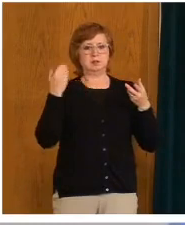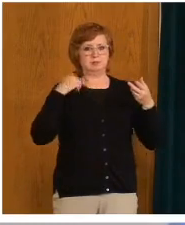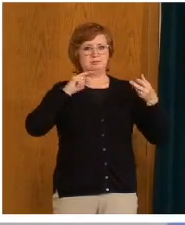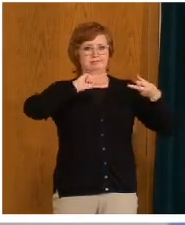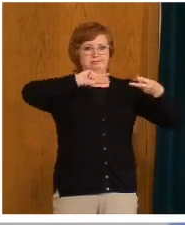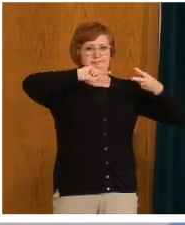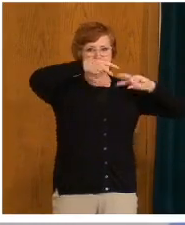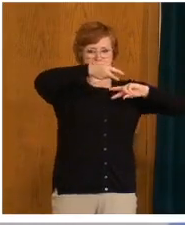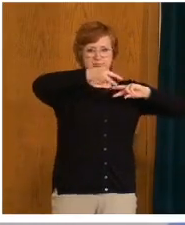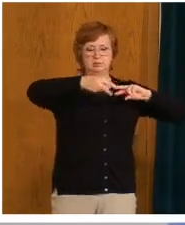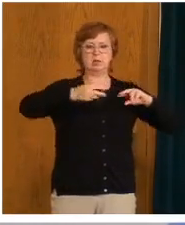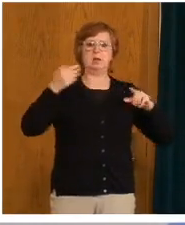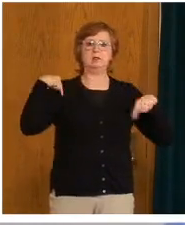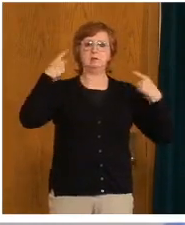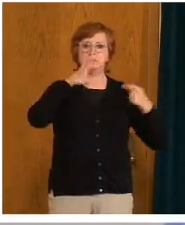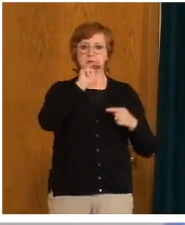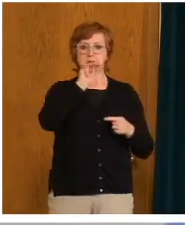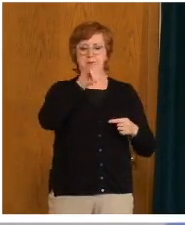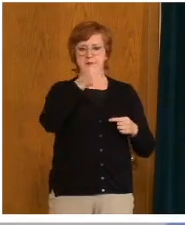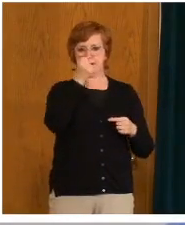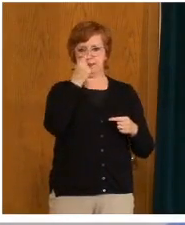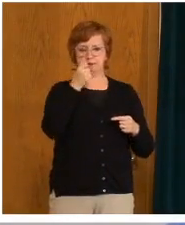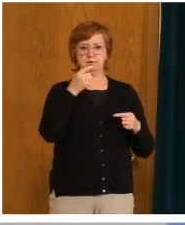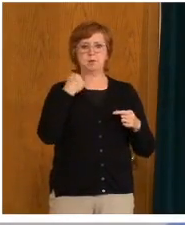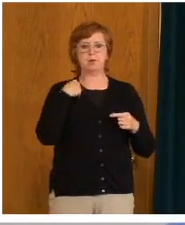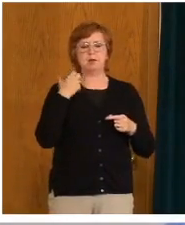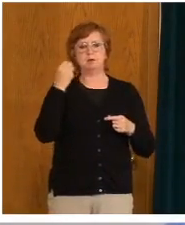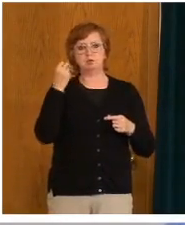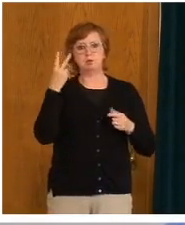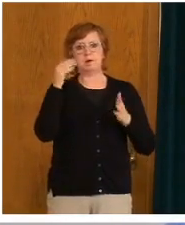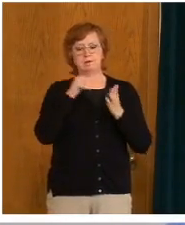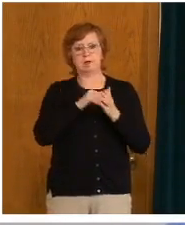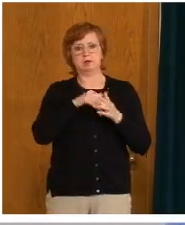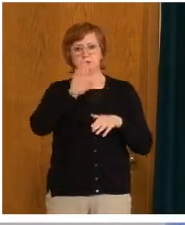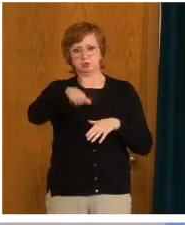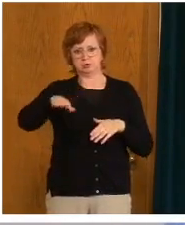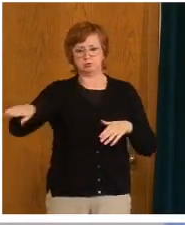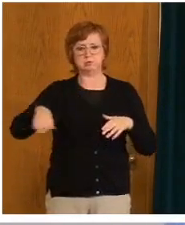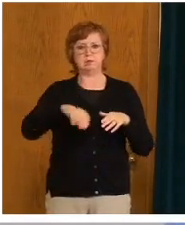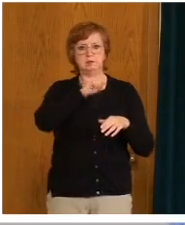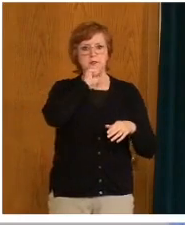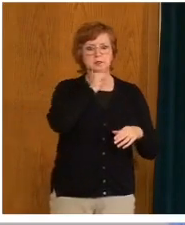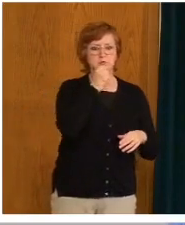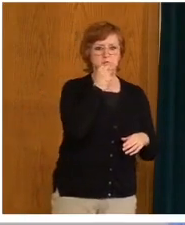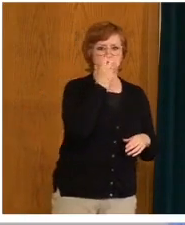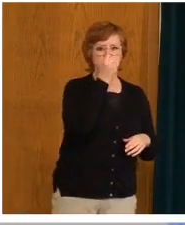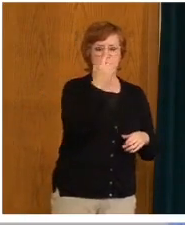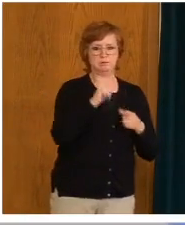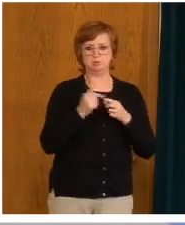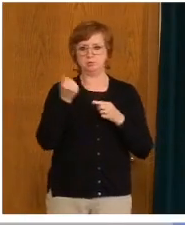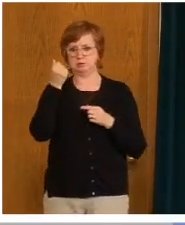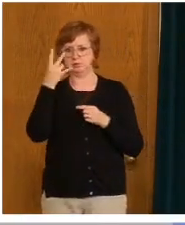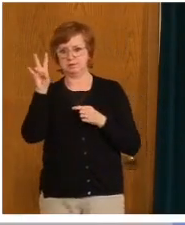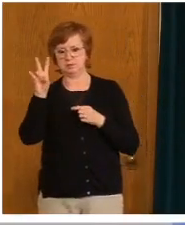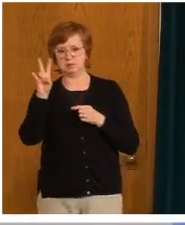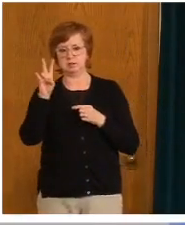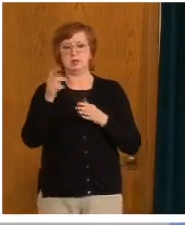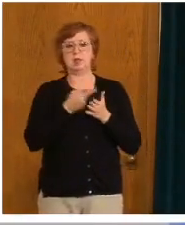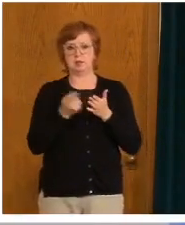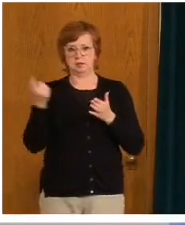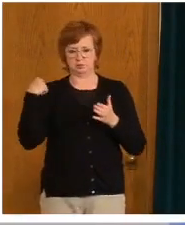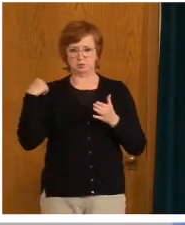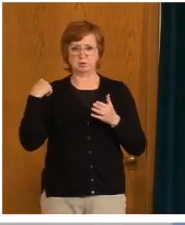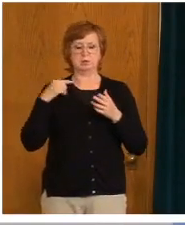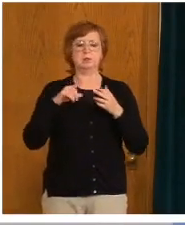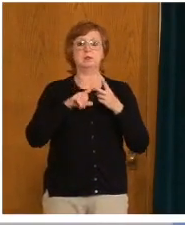have over 12,295 kids between the age of 12 and 17 vaccinated. That started last week. In the 18